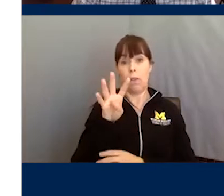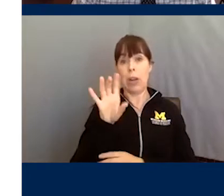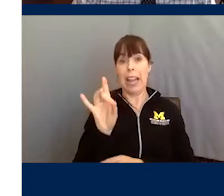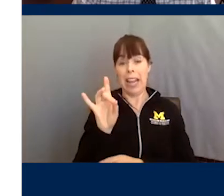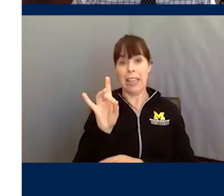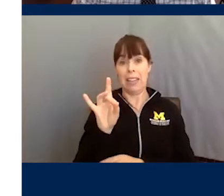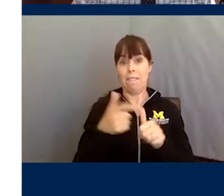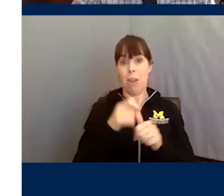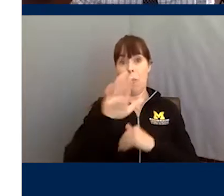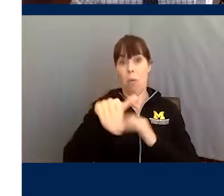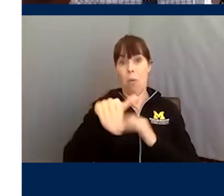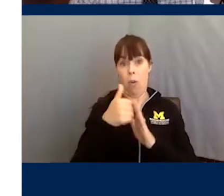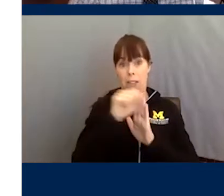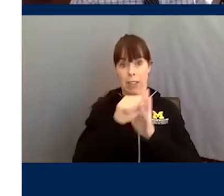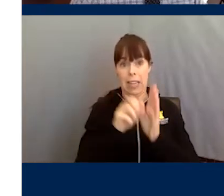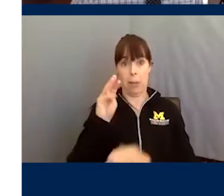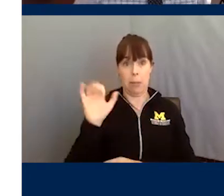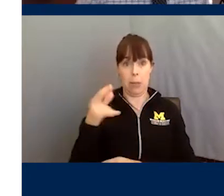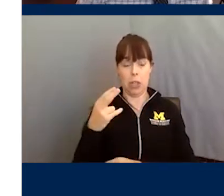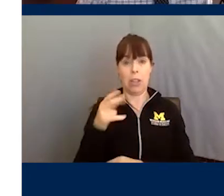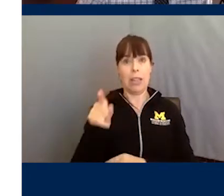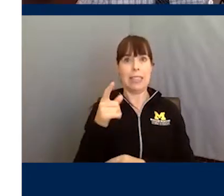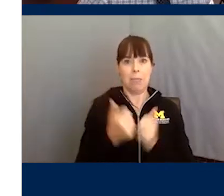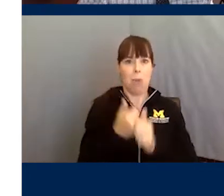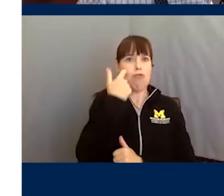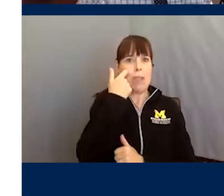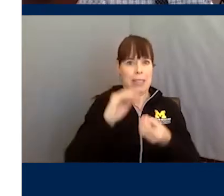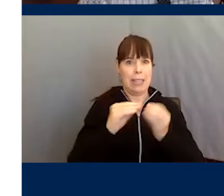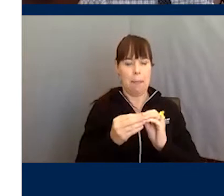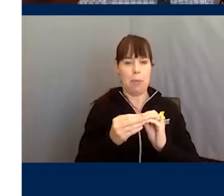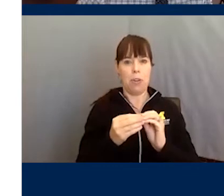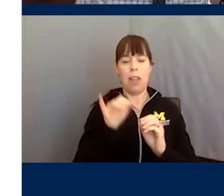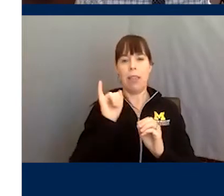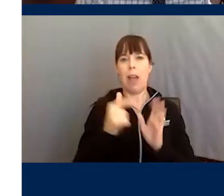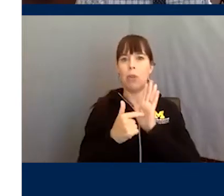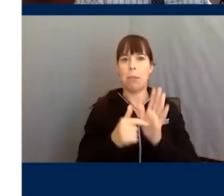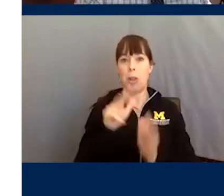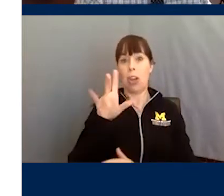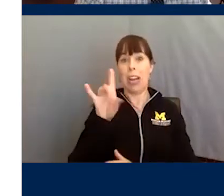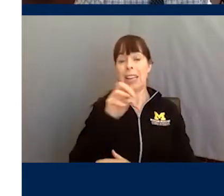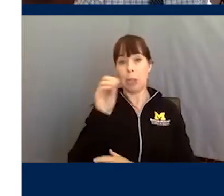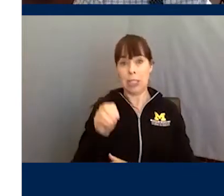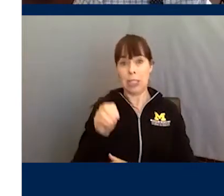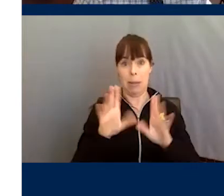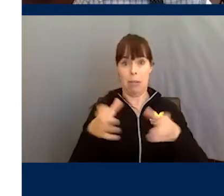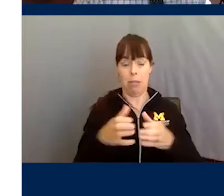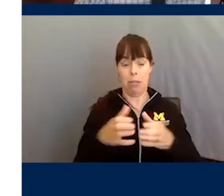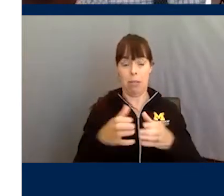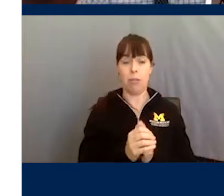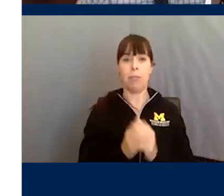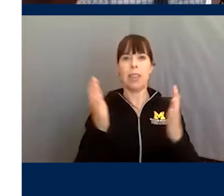2,248 in the state of Michigan. These are the latest data, and that represents 38%. Next